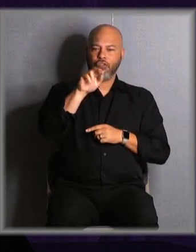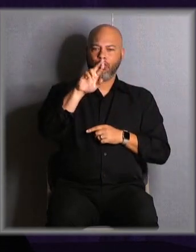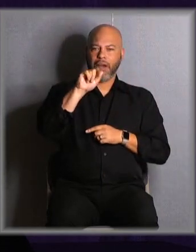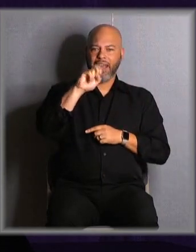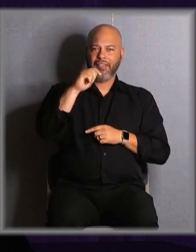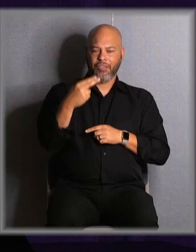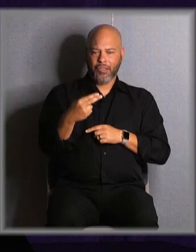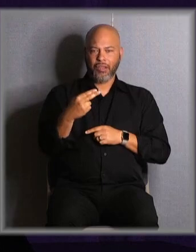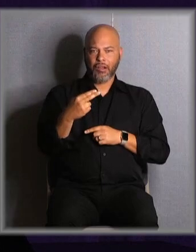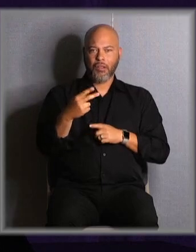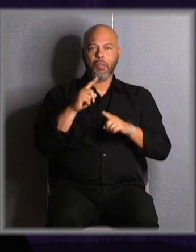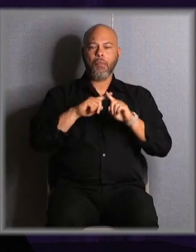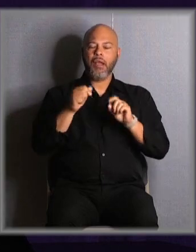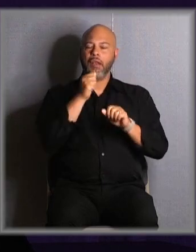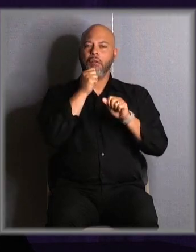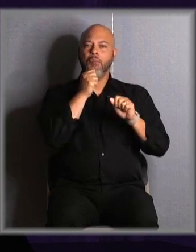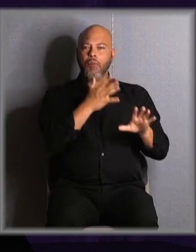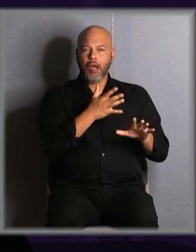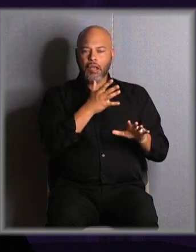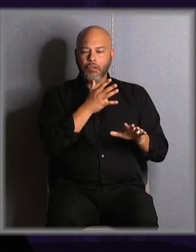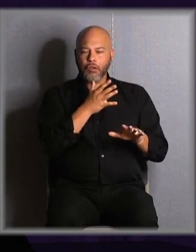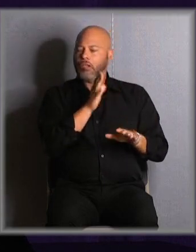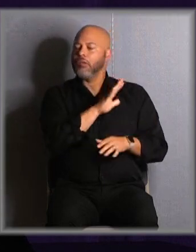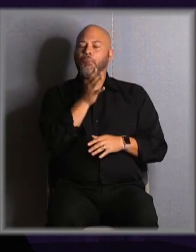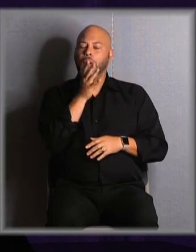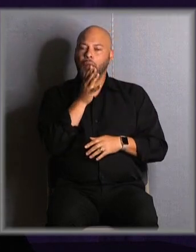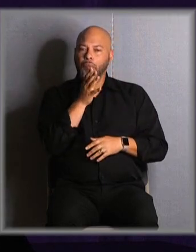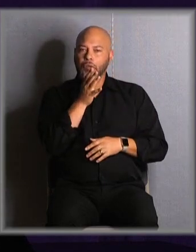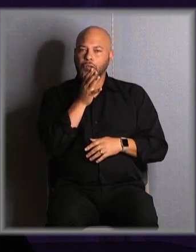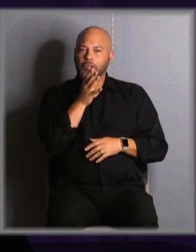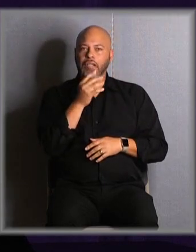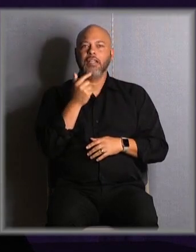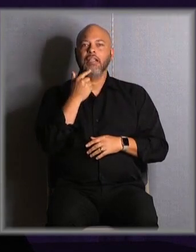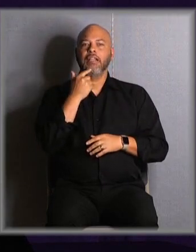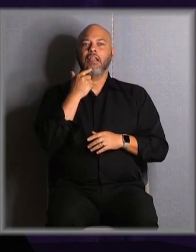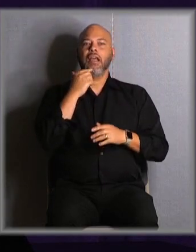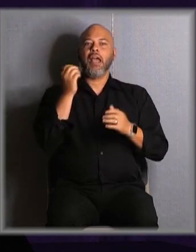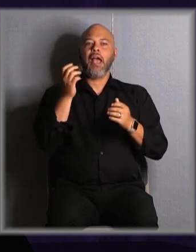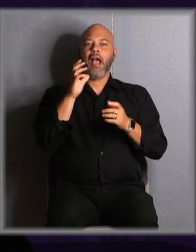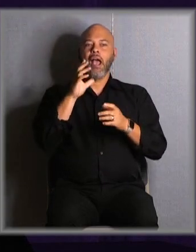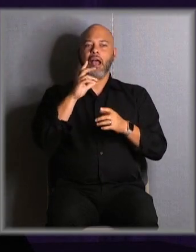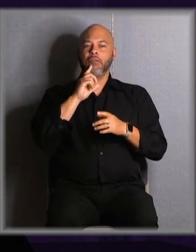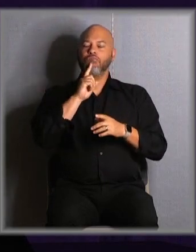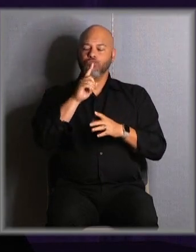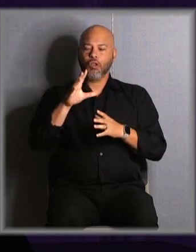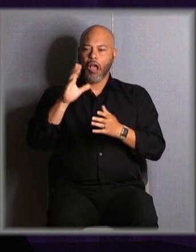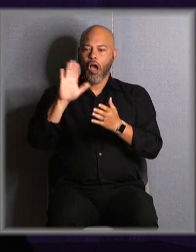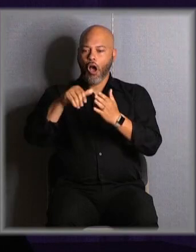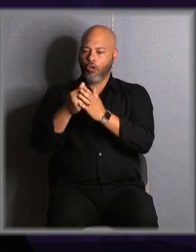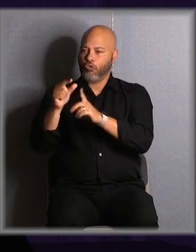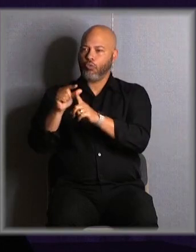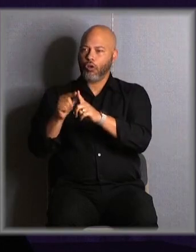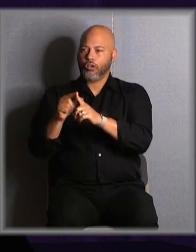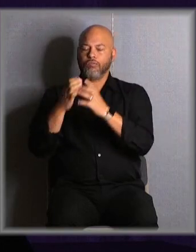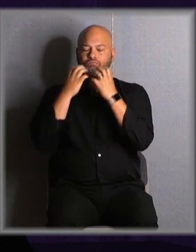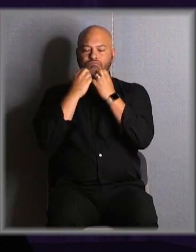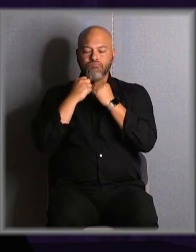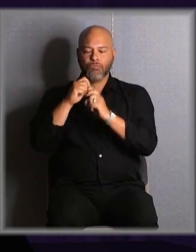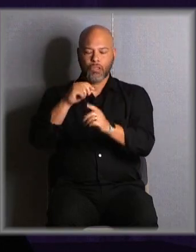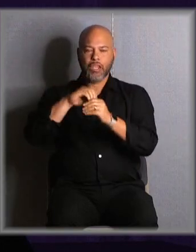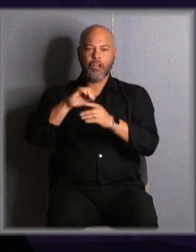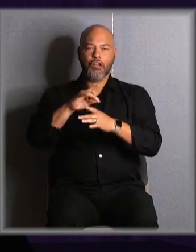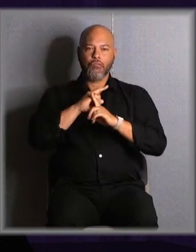them. But his mother kept all these sayings in her heart." Last but not least, "And